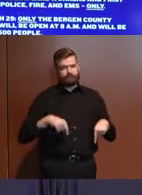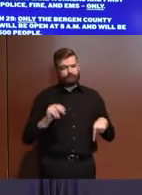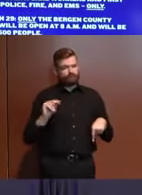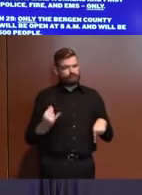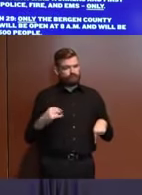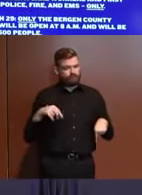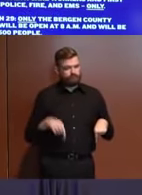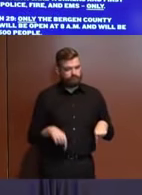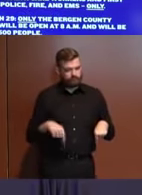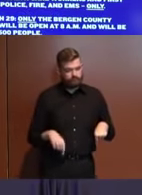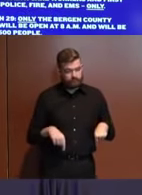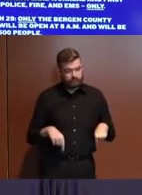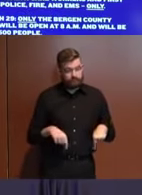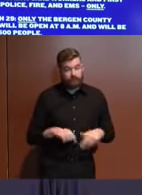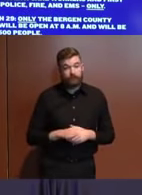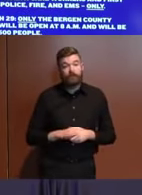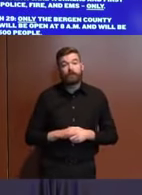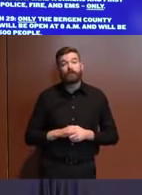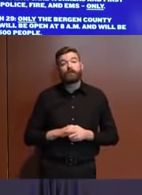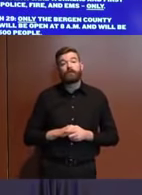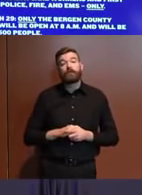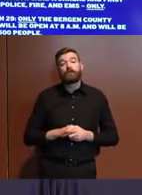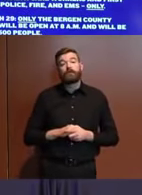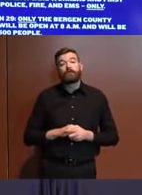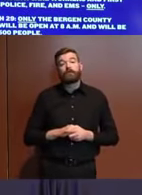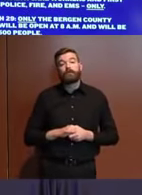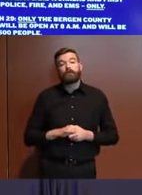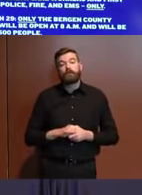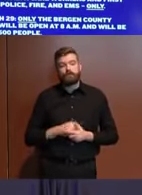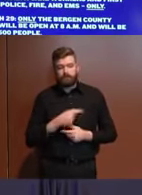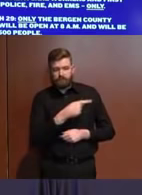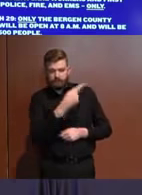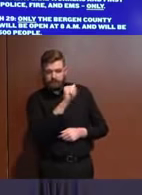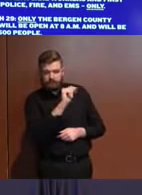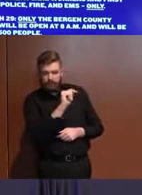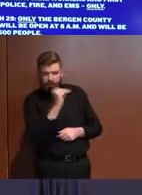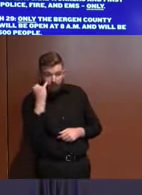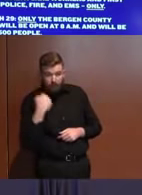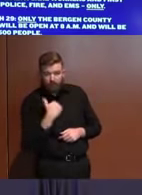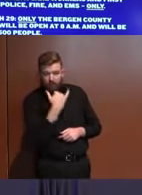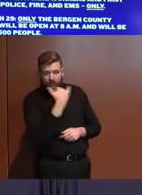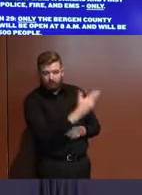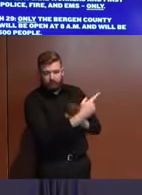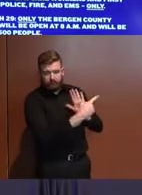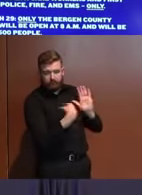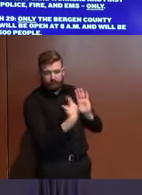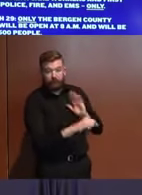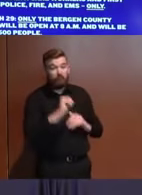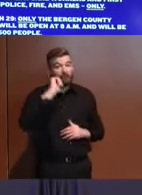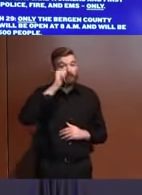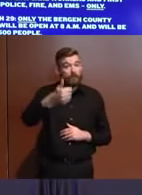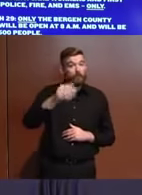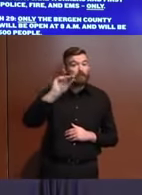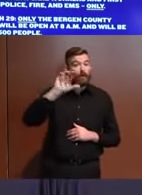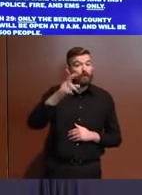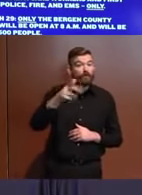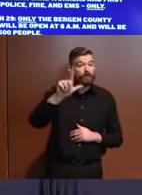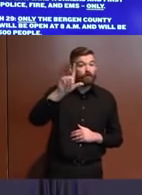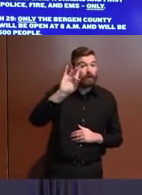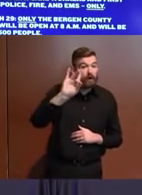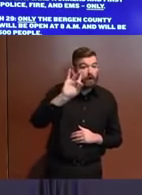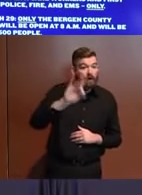here if I get this wrong, tomorrow, Saturday, March 28th, both the Bergen Community